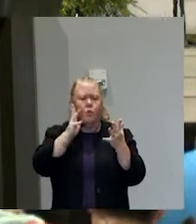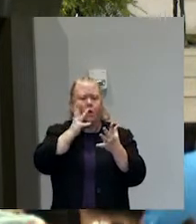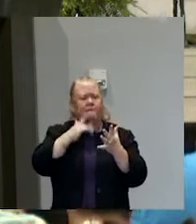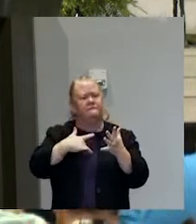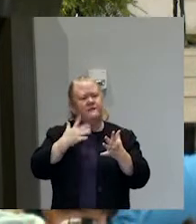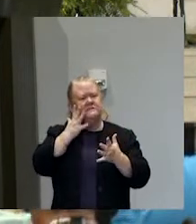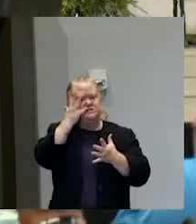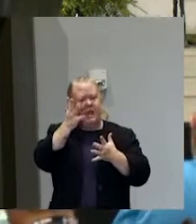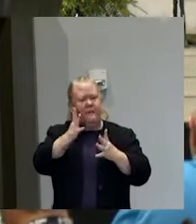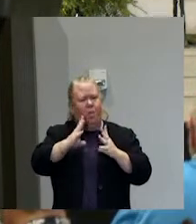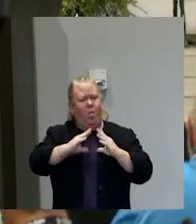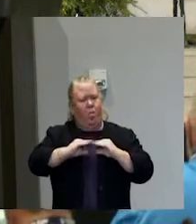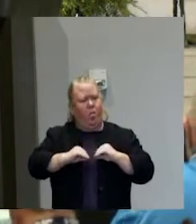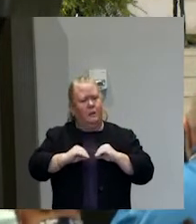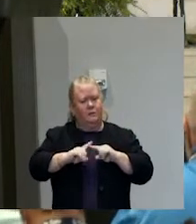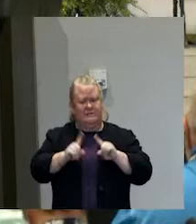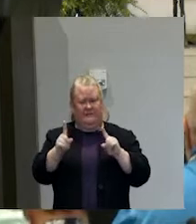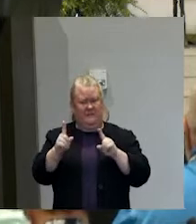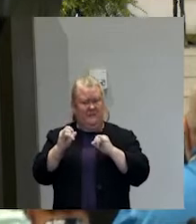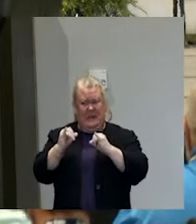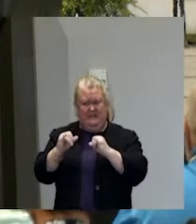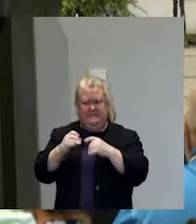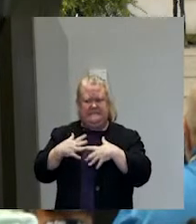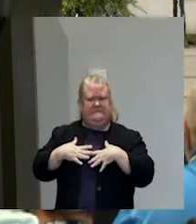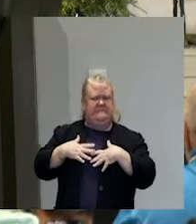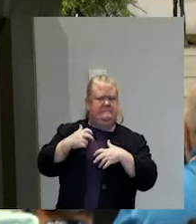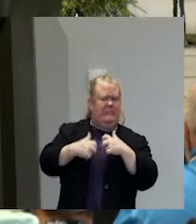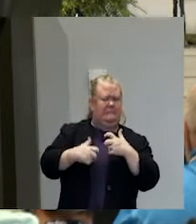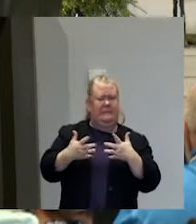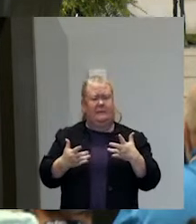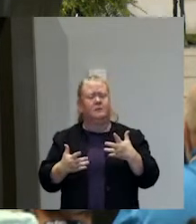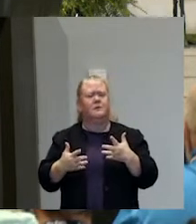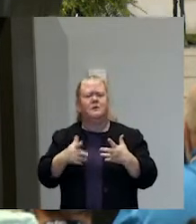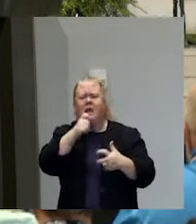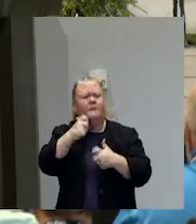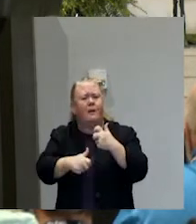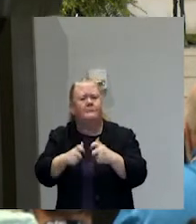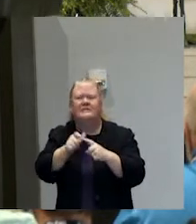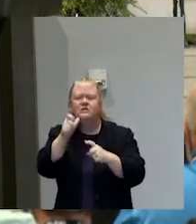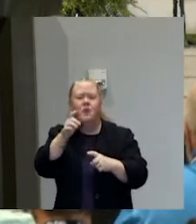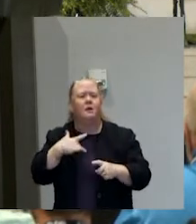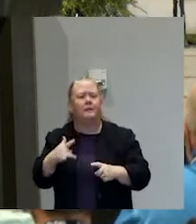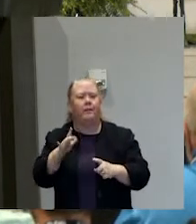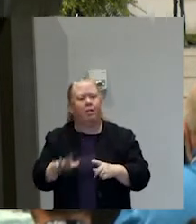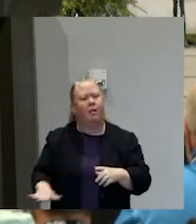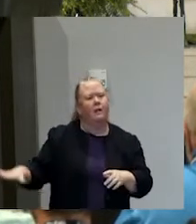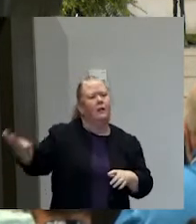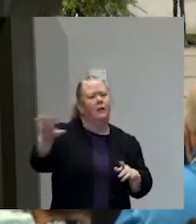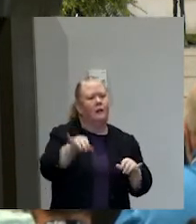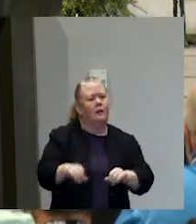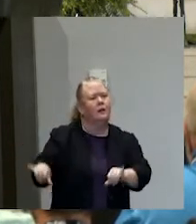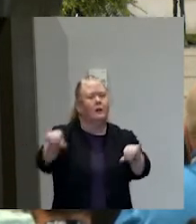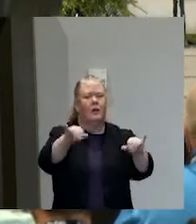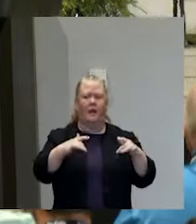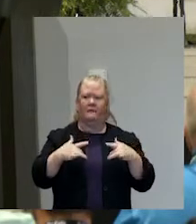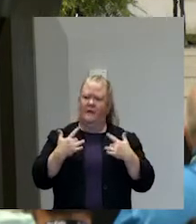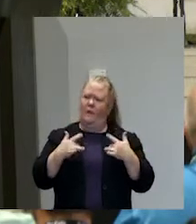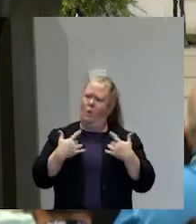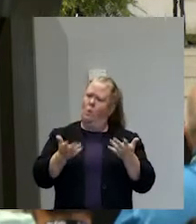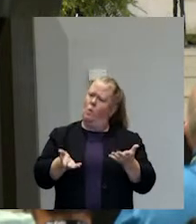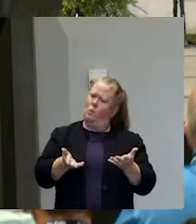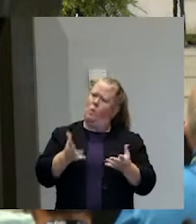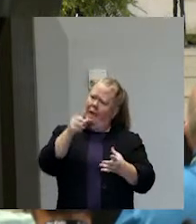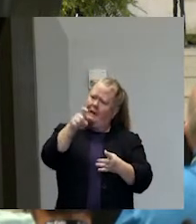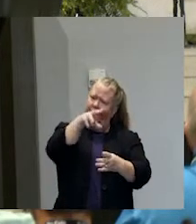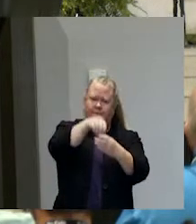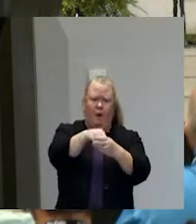being different when different isn't a problem, it's just not typical. And when you feel like you are part of a community, even if it's